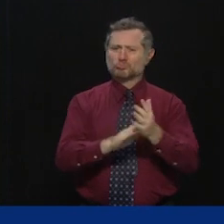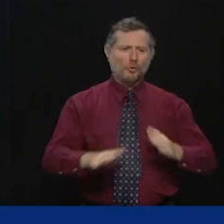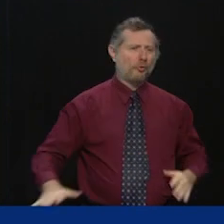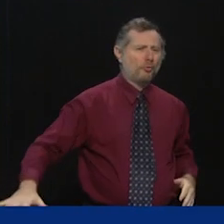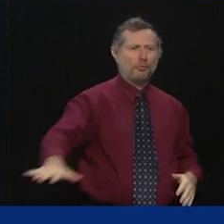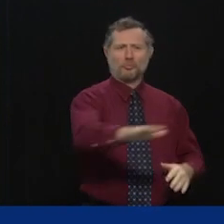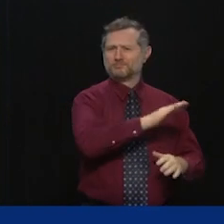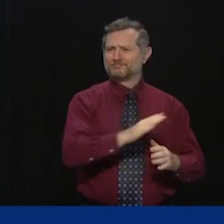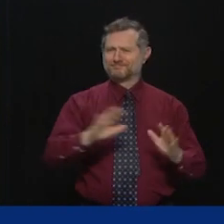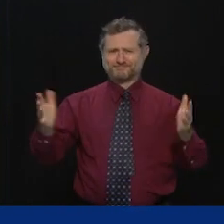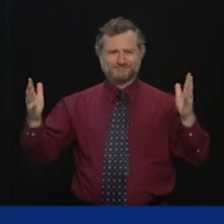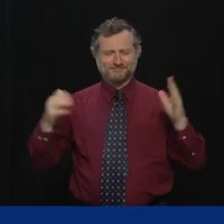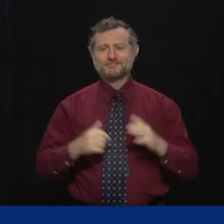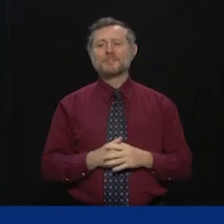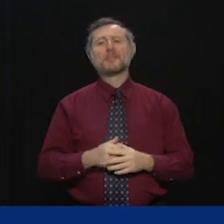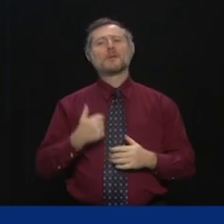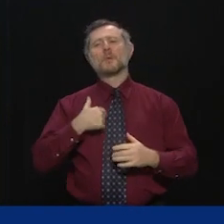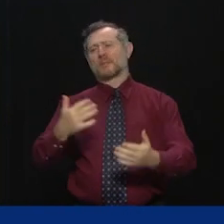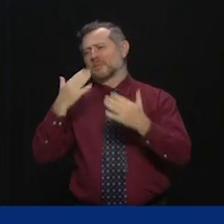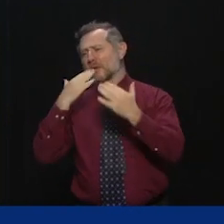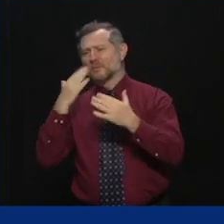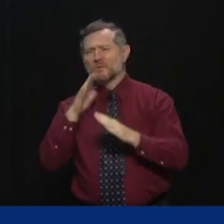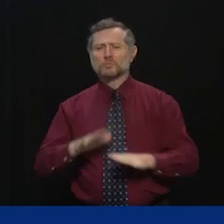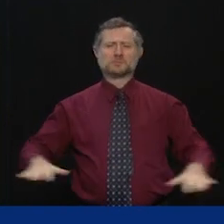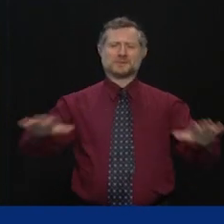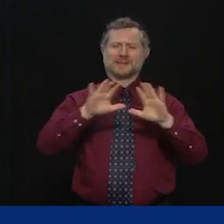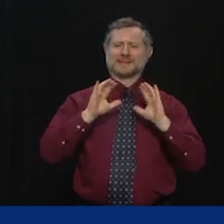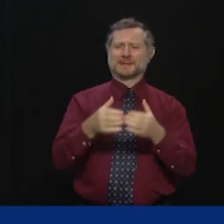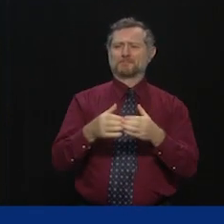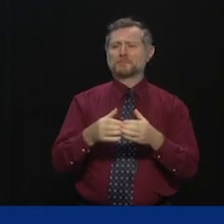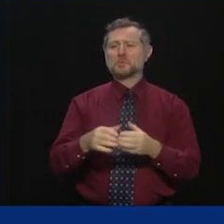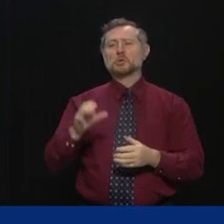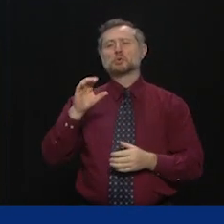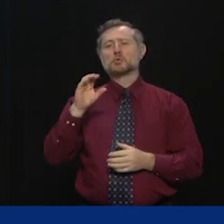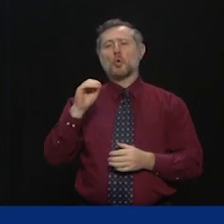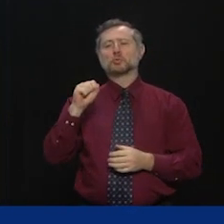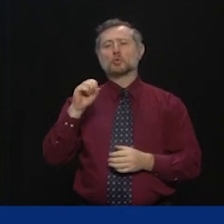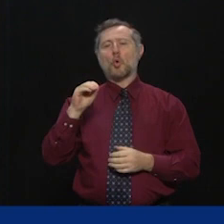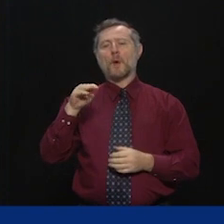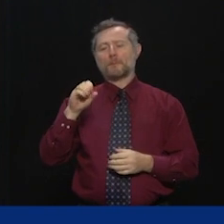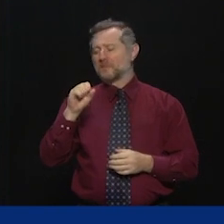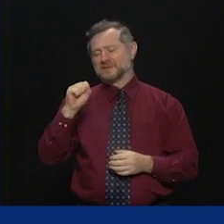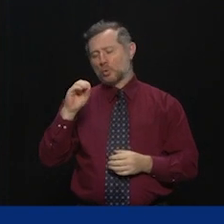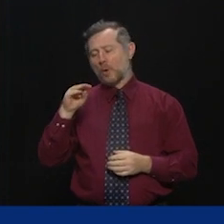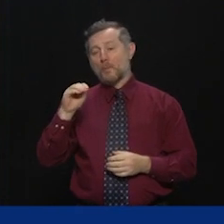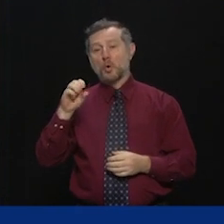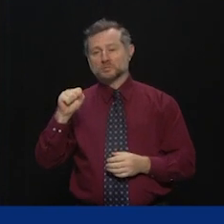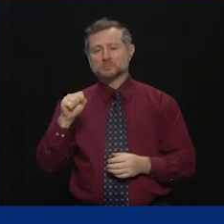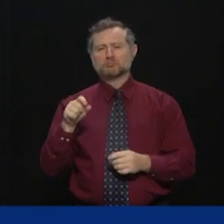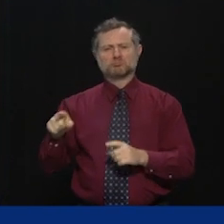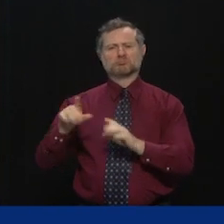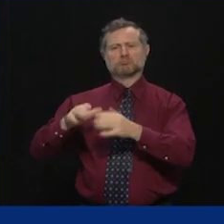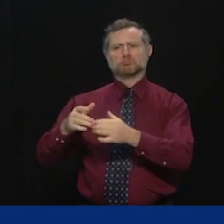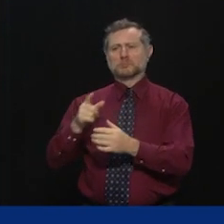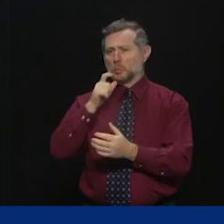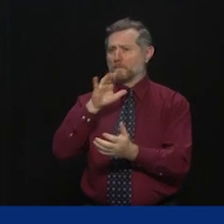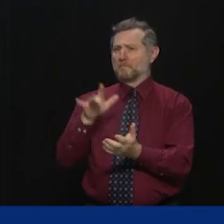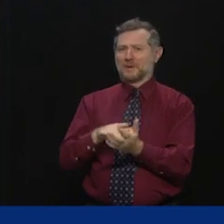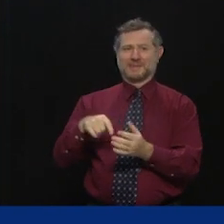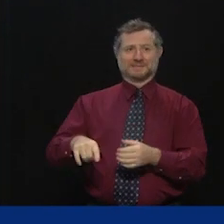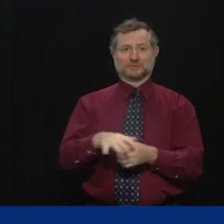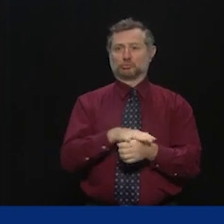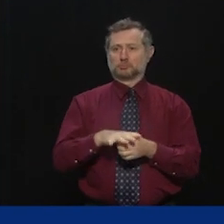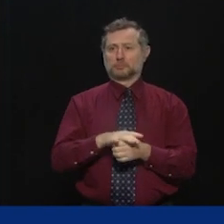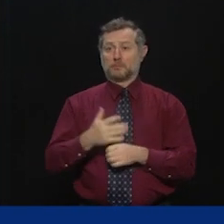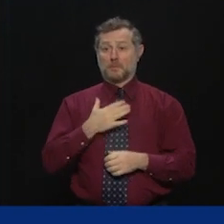So I'm grateful to the team at Somos for this site because, it is in the heart of the district. And my district, this zip